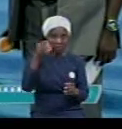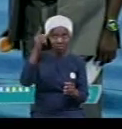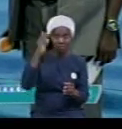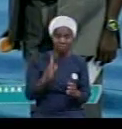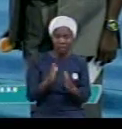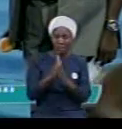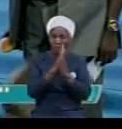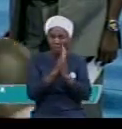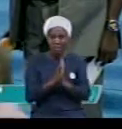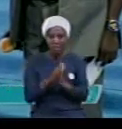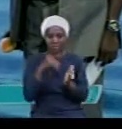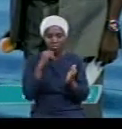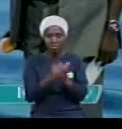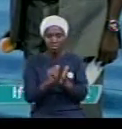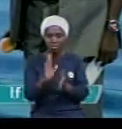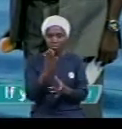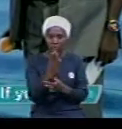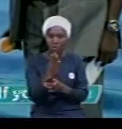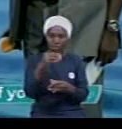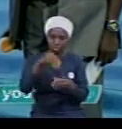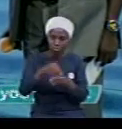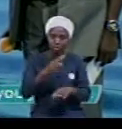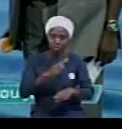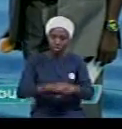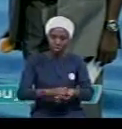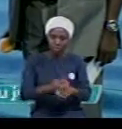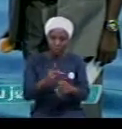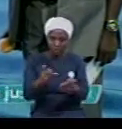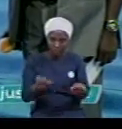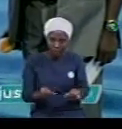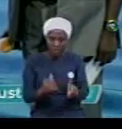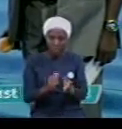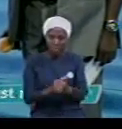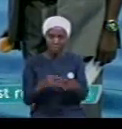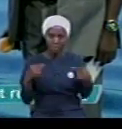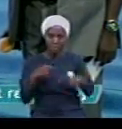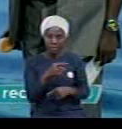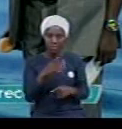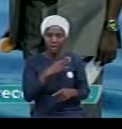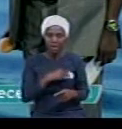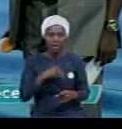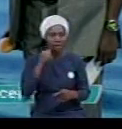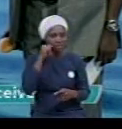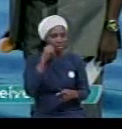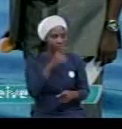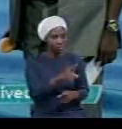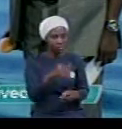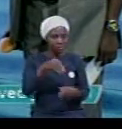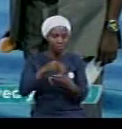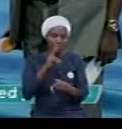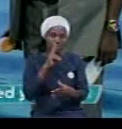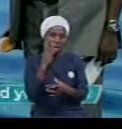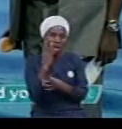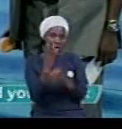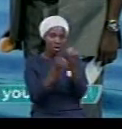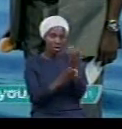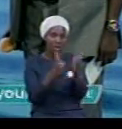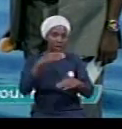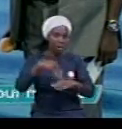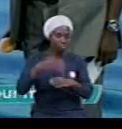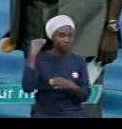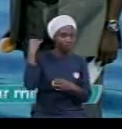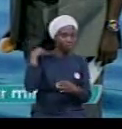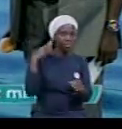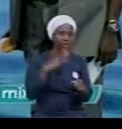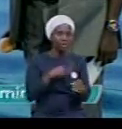hands on the place that is paining you. She lay her hand at the back. And as the prayer was going on, it was as